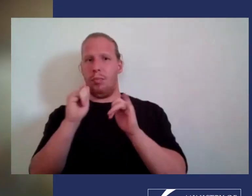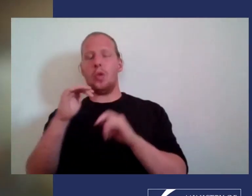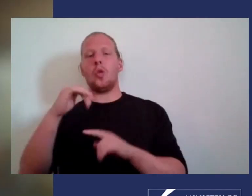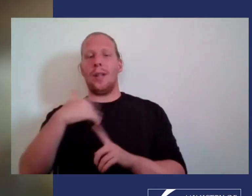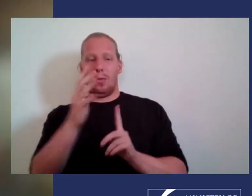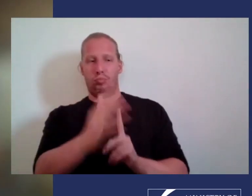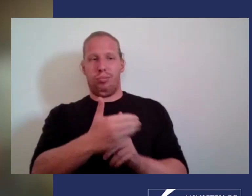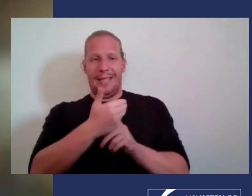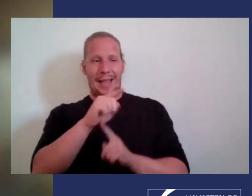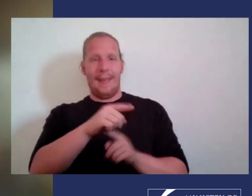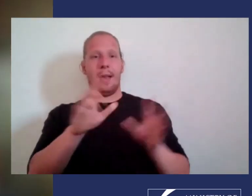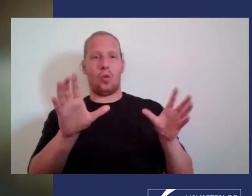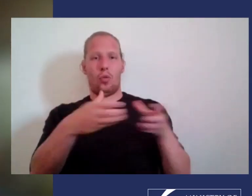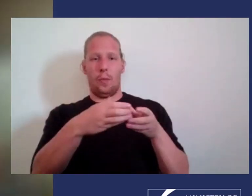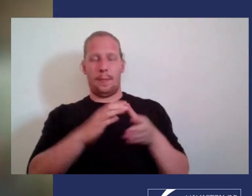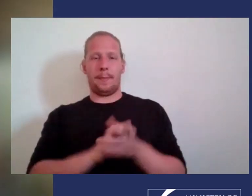all possible. And